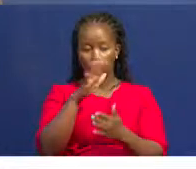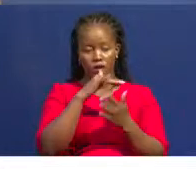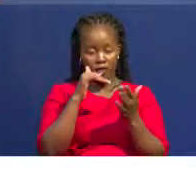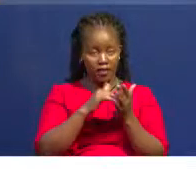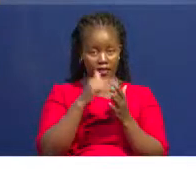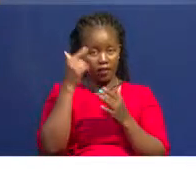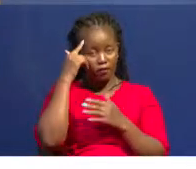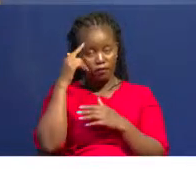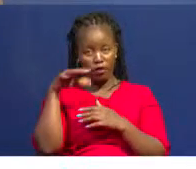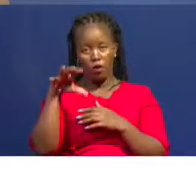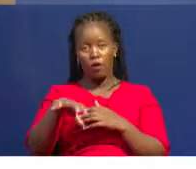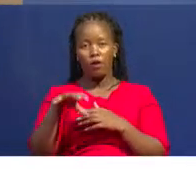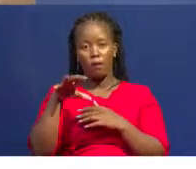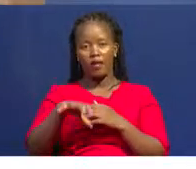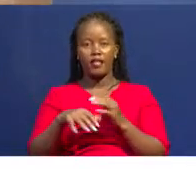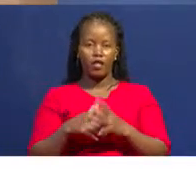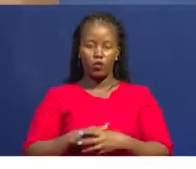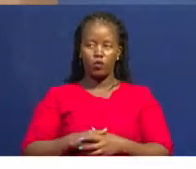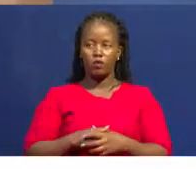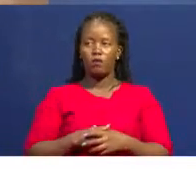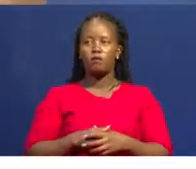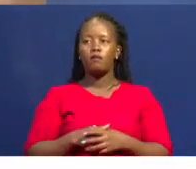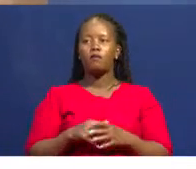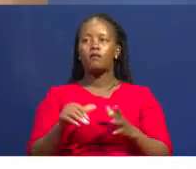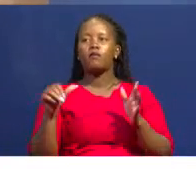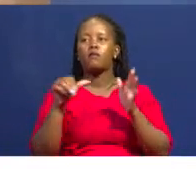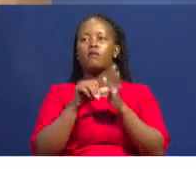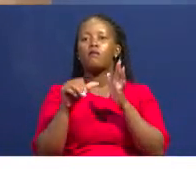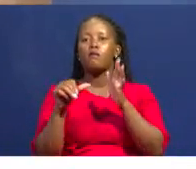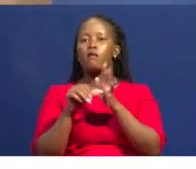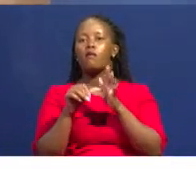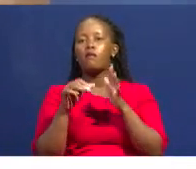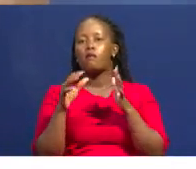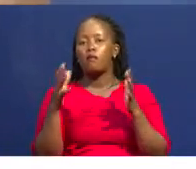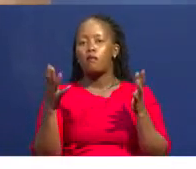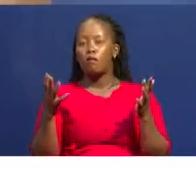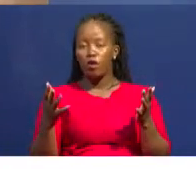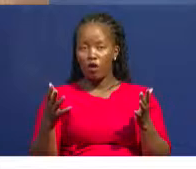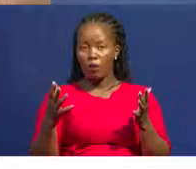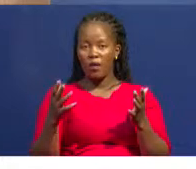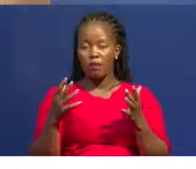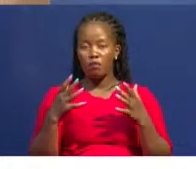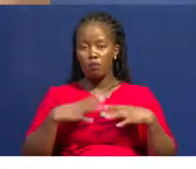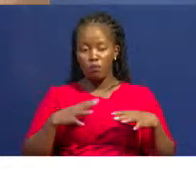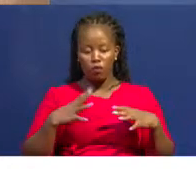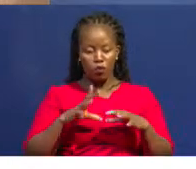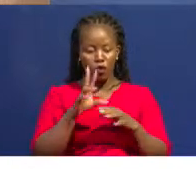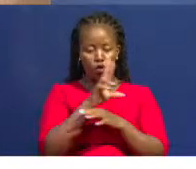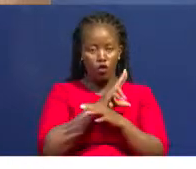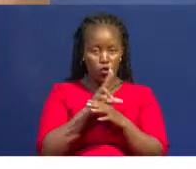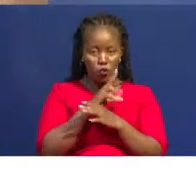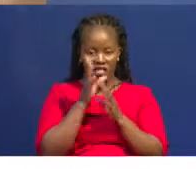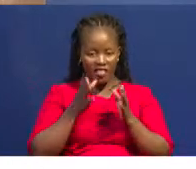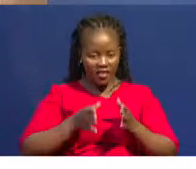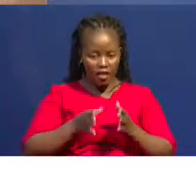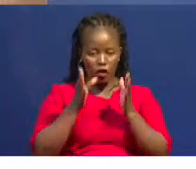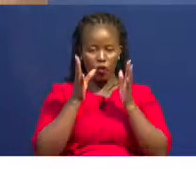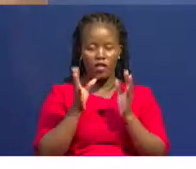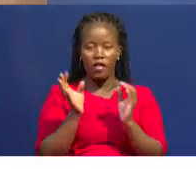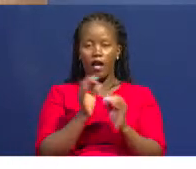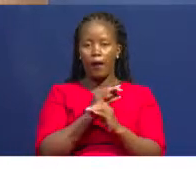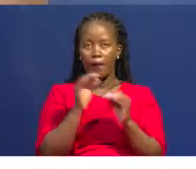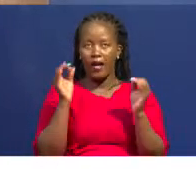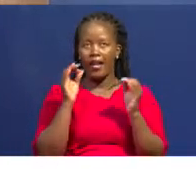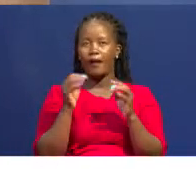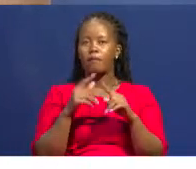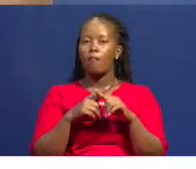the none. The problem is not the users, it's the people